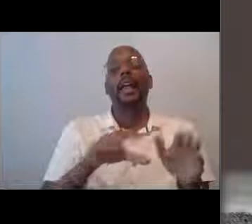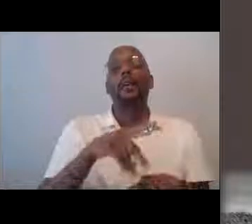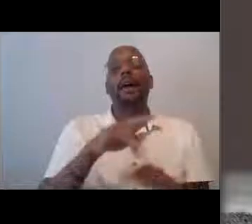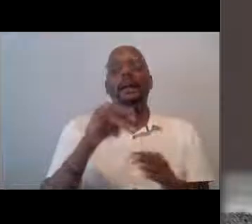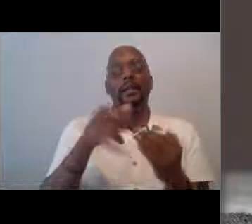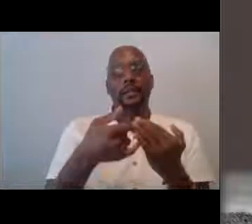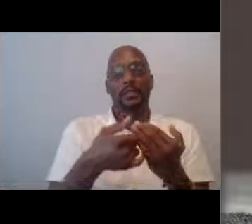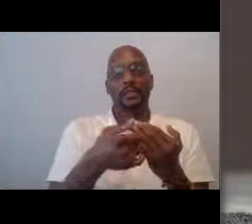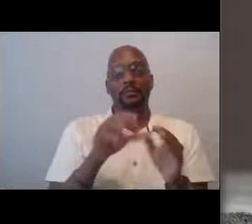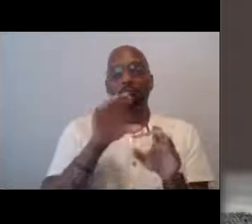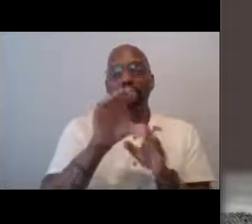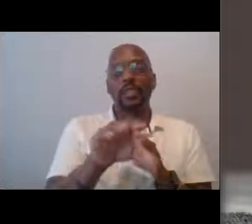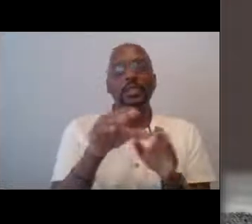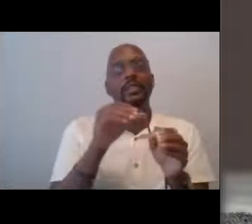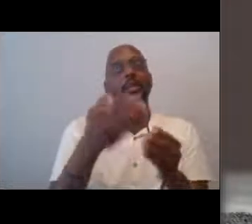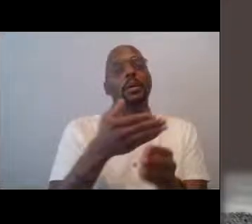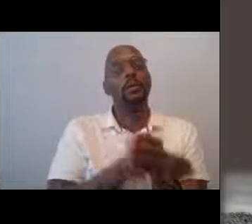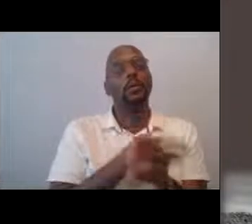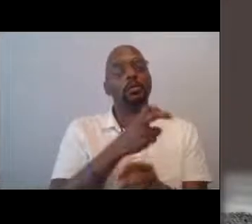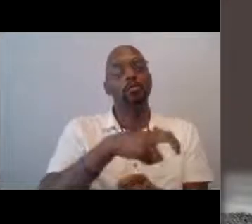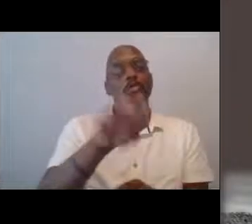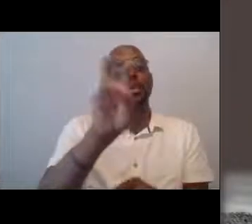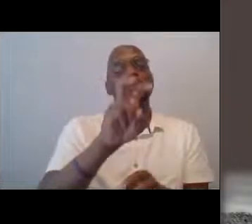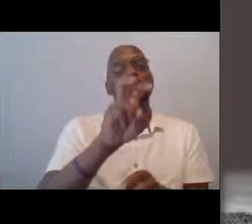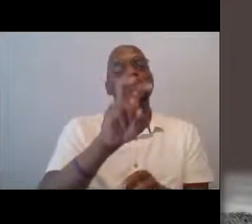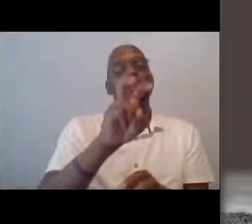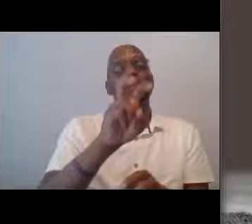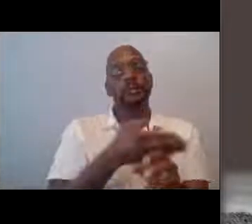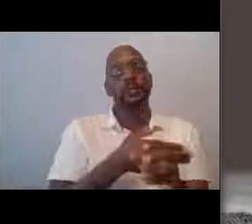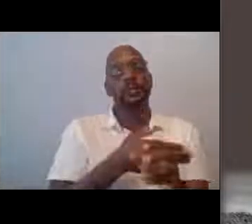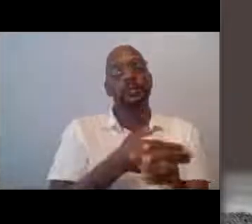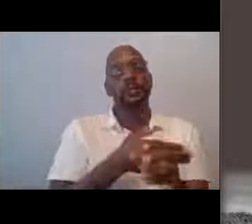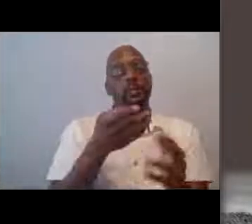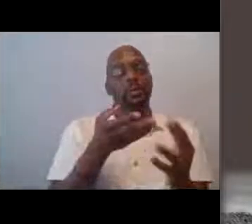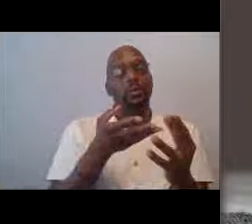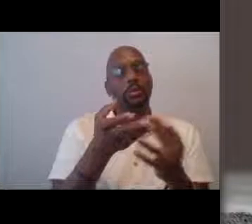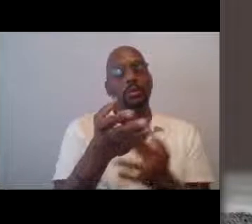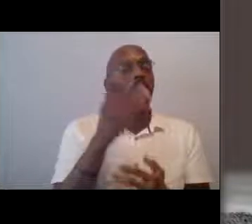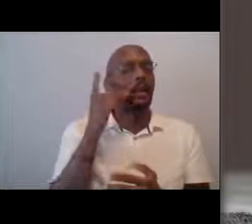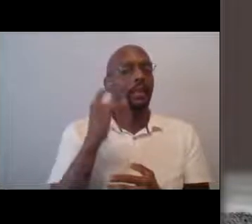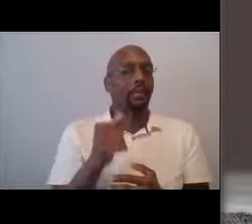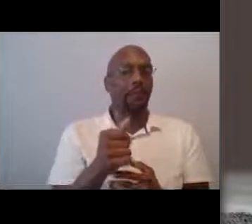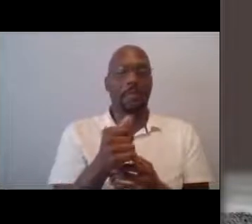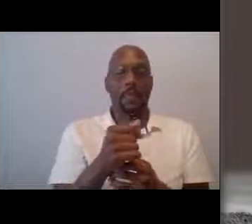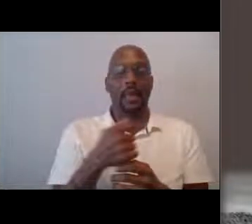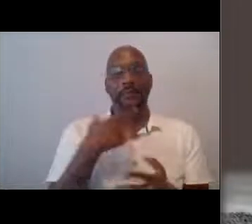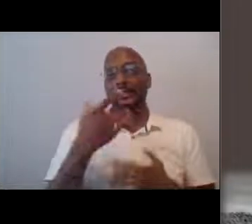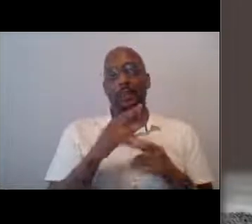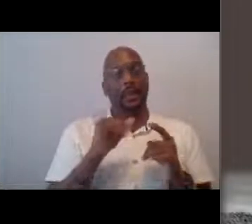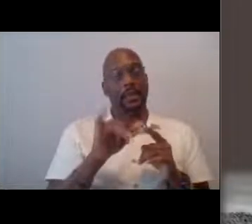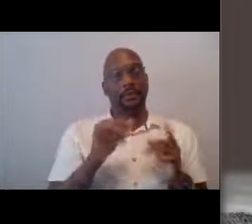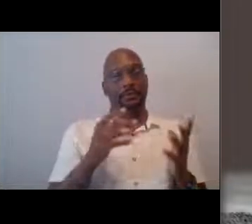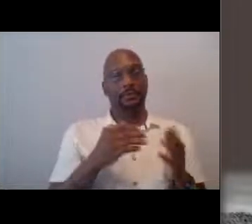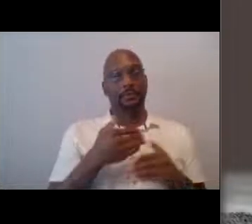in the transportation system throughout California. And so excited about that. So next